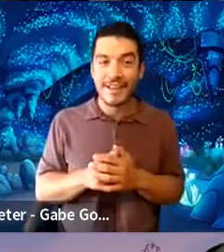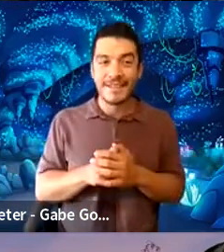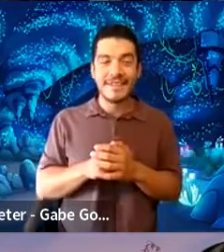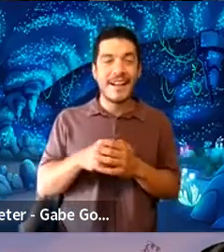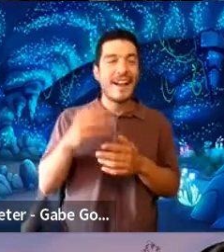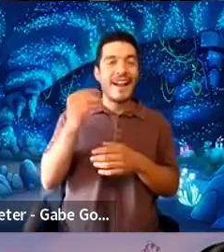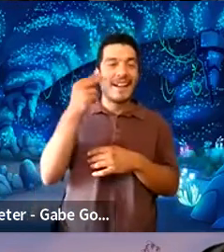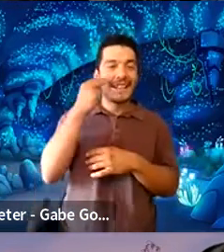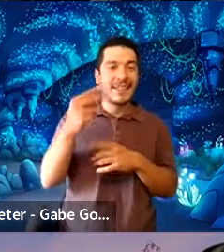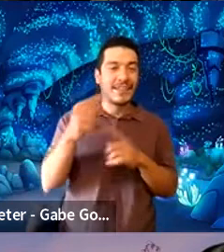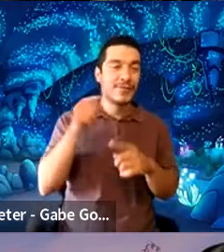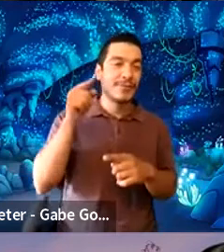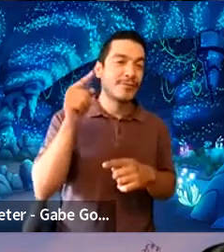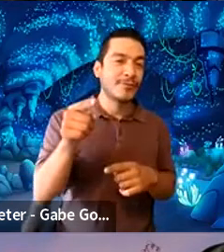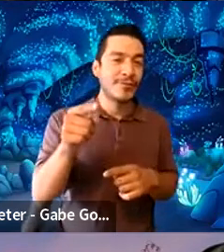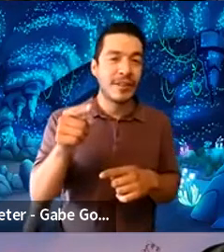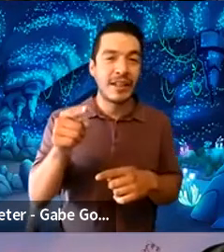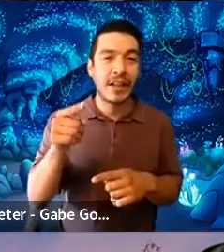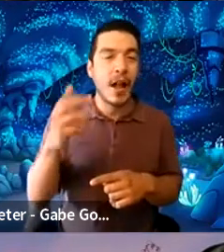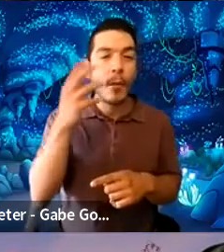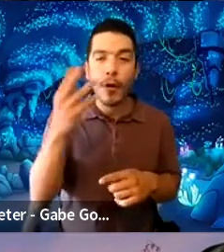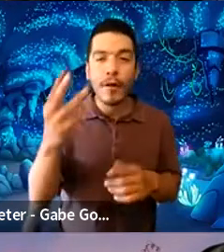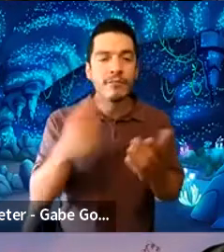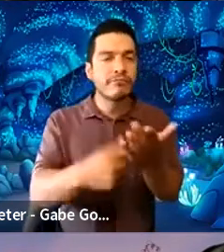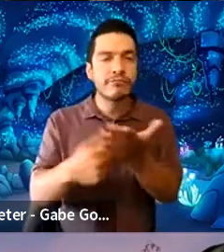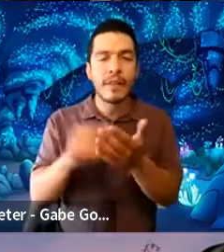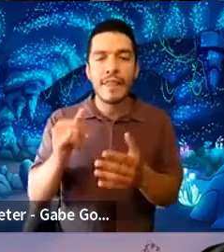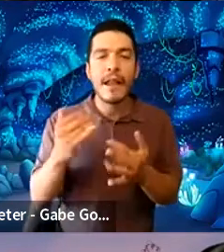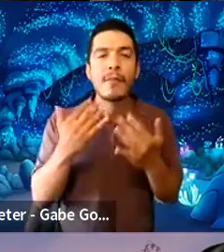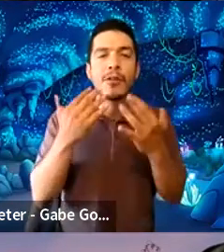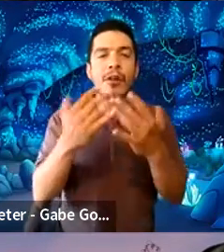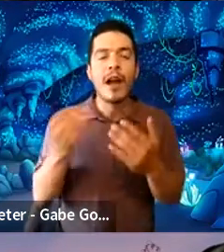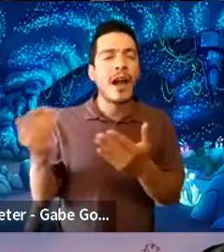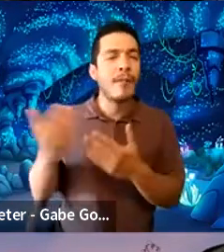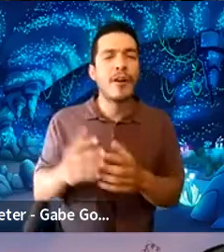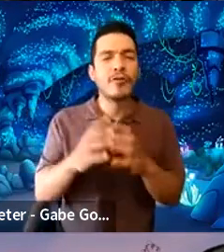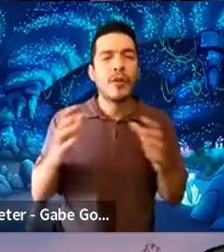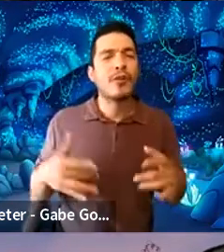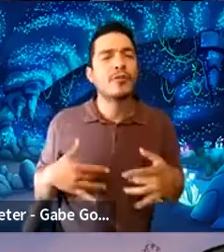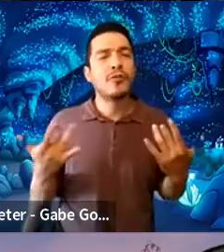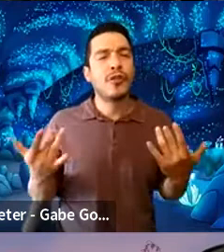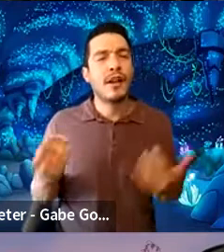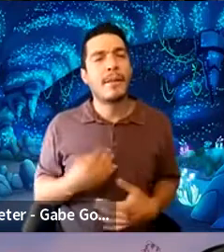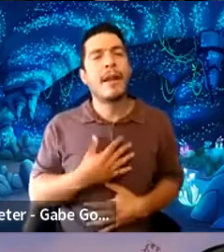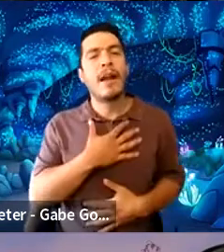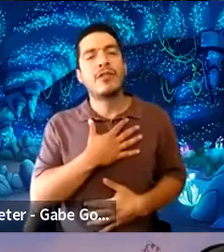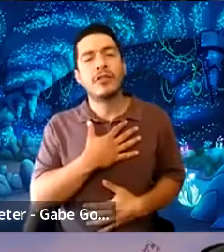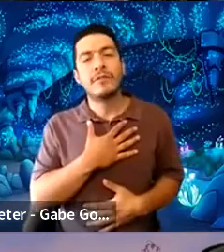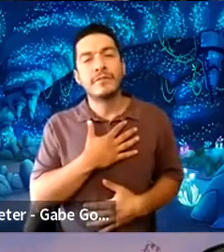listening to you beautifully articulate the music and bringing so much joy and passion,